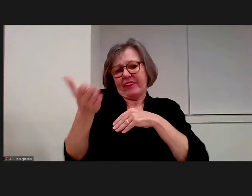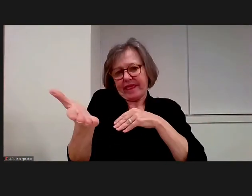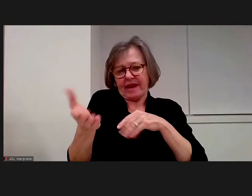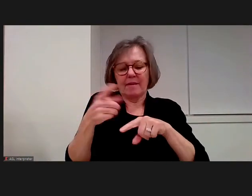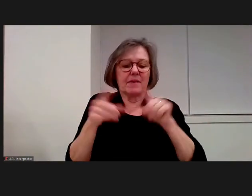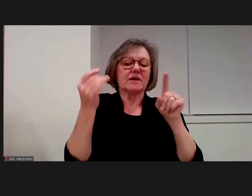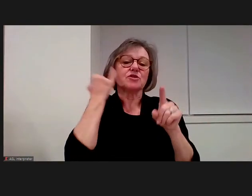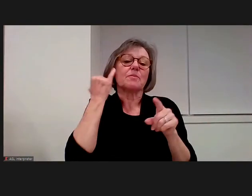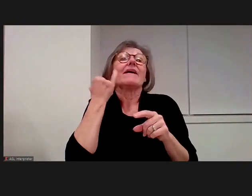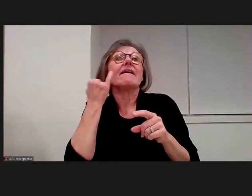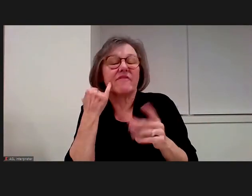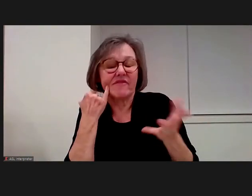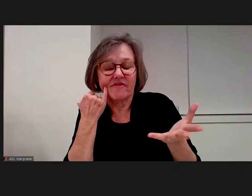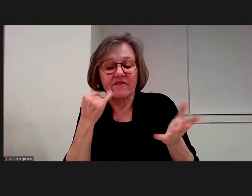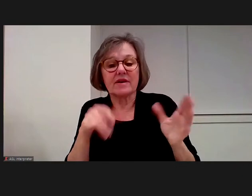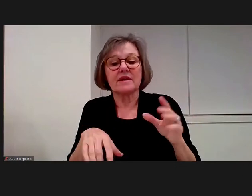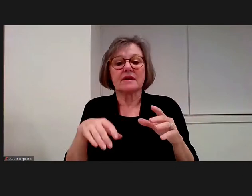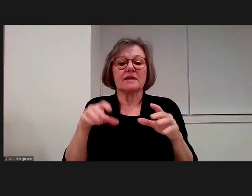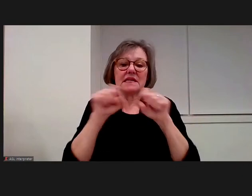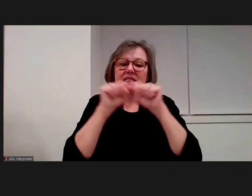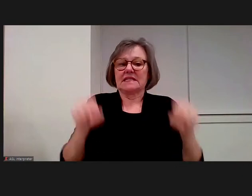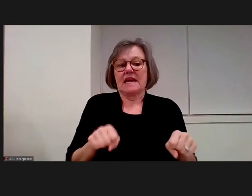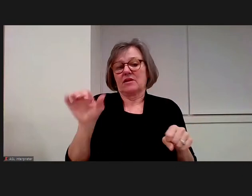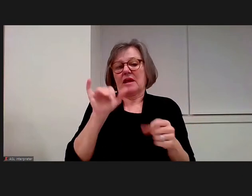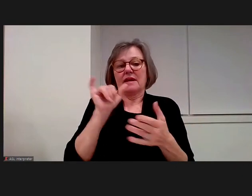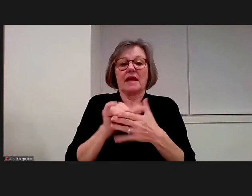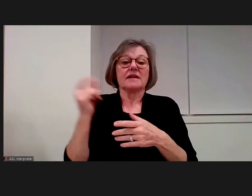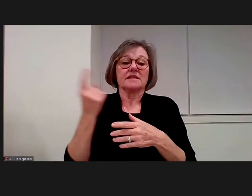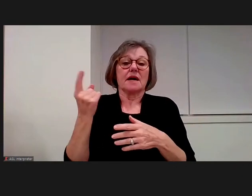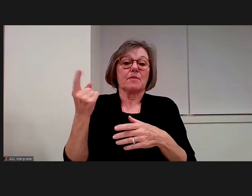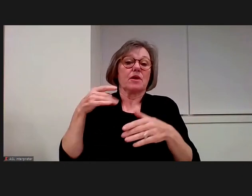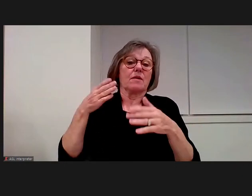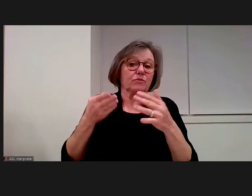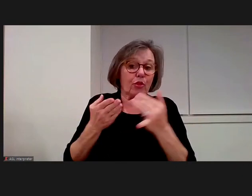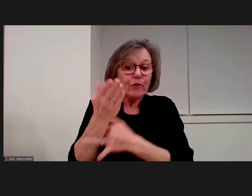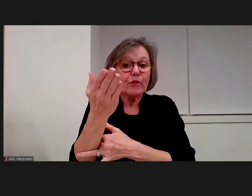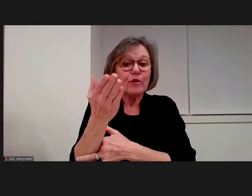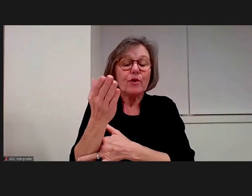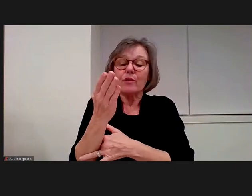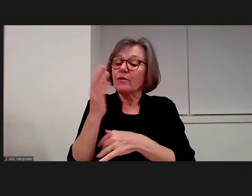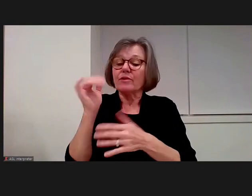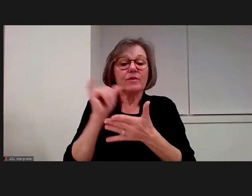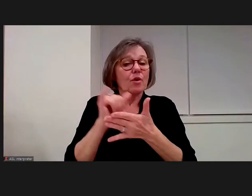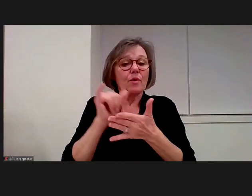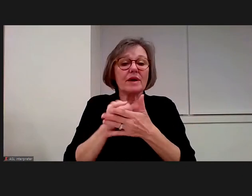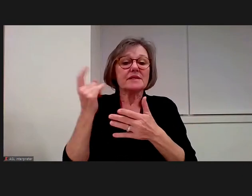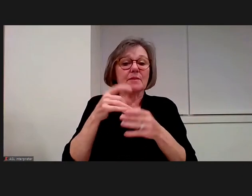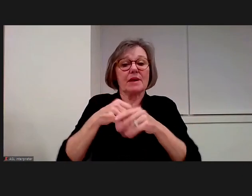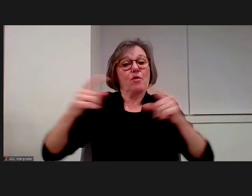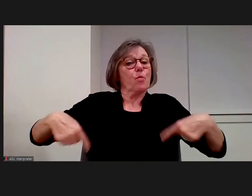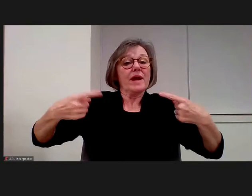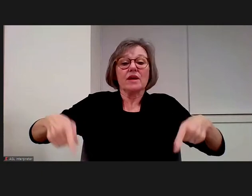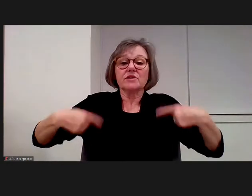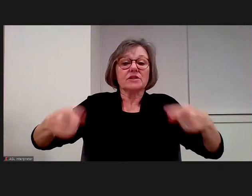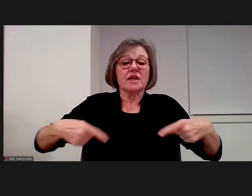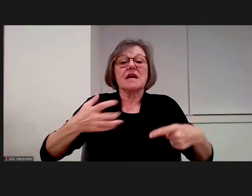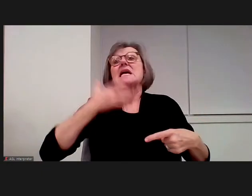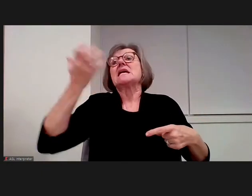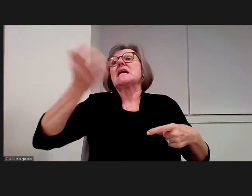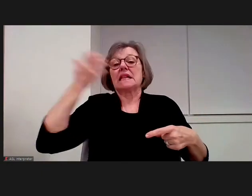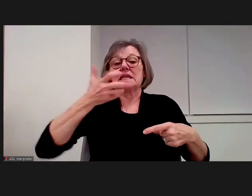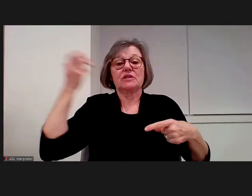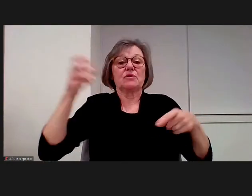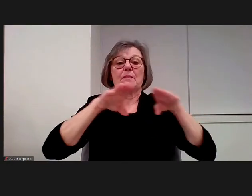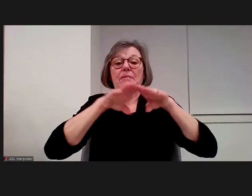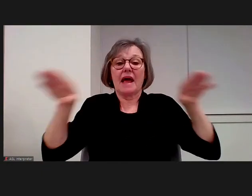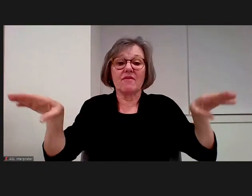let's say if there was, because stations are like this. If somebody comes through, there's no way someone in a wheelchair is yelling to the platform